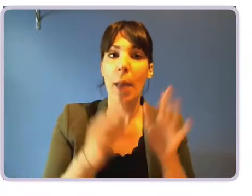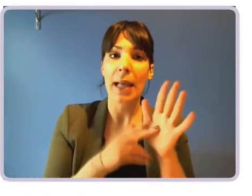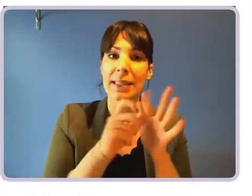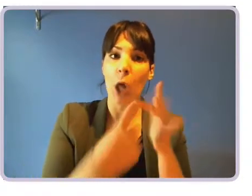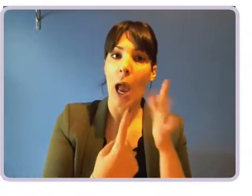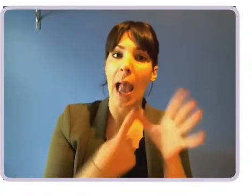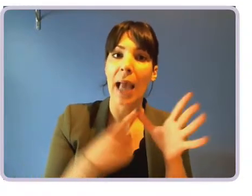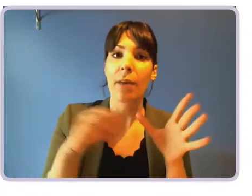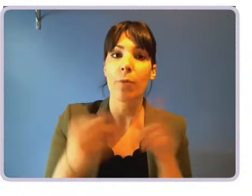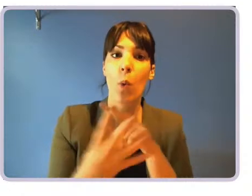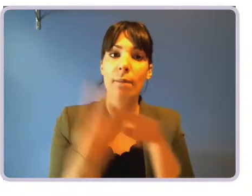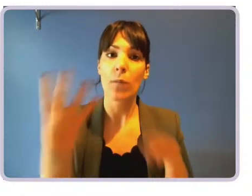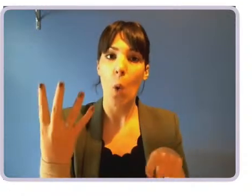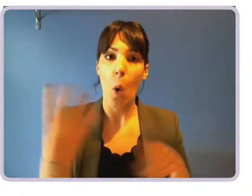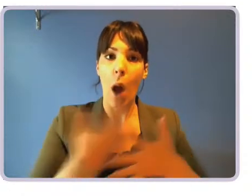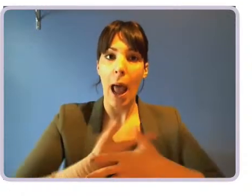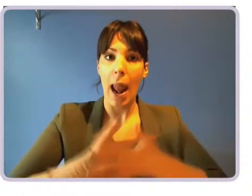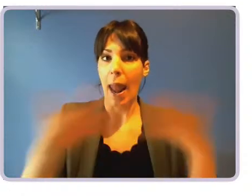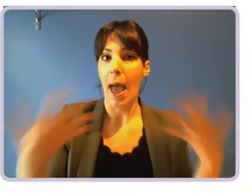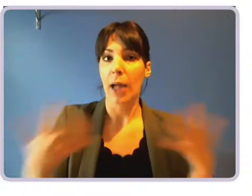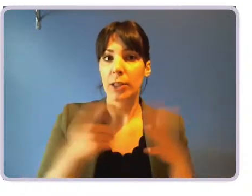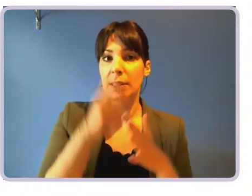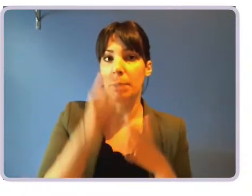providers. I guess